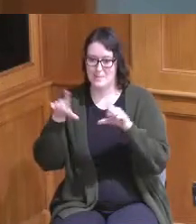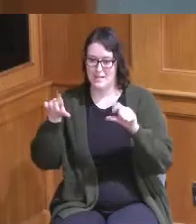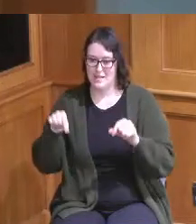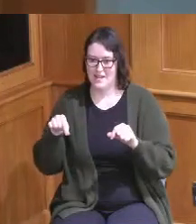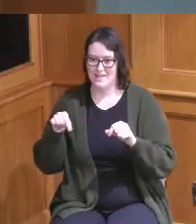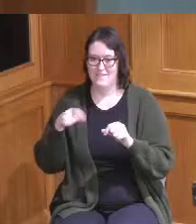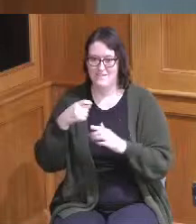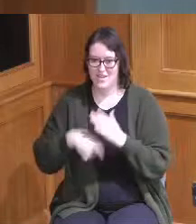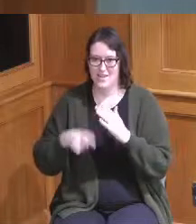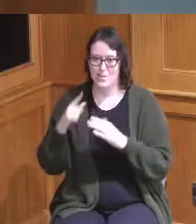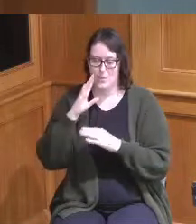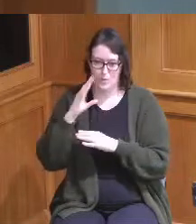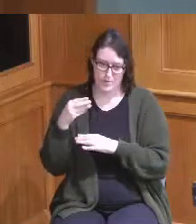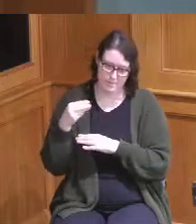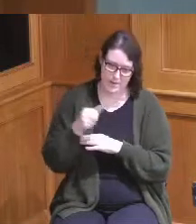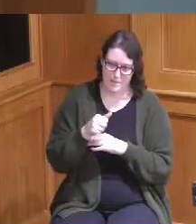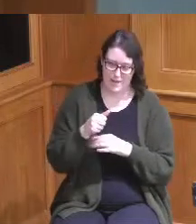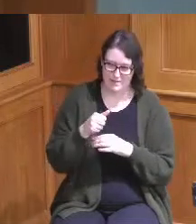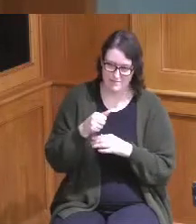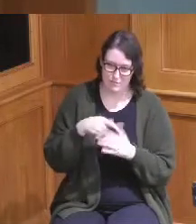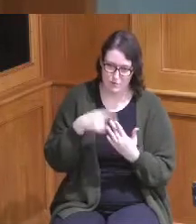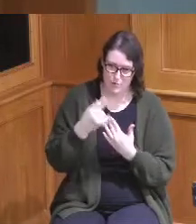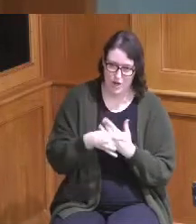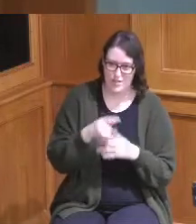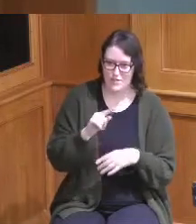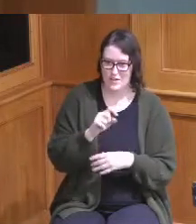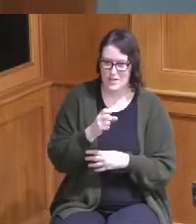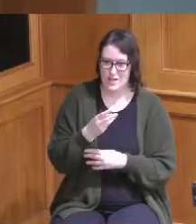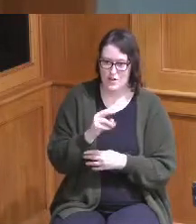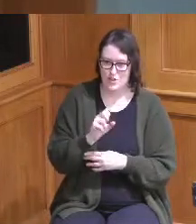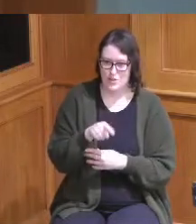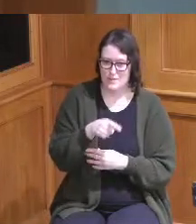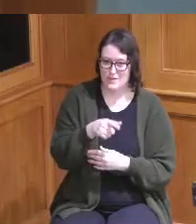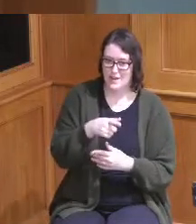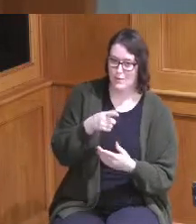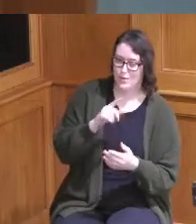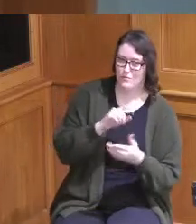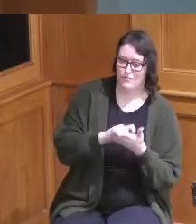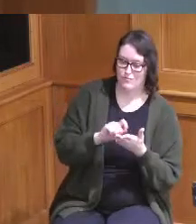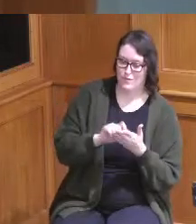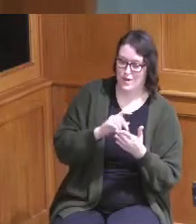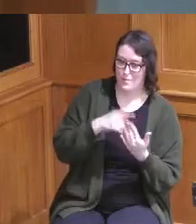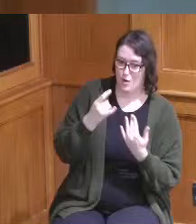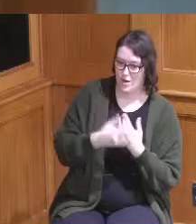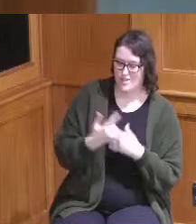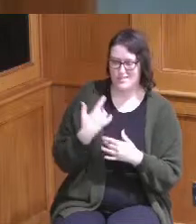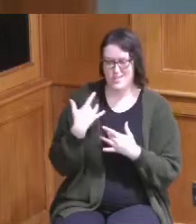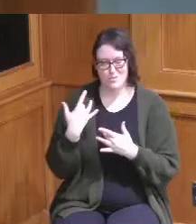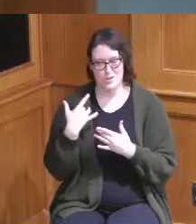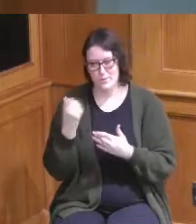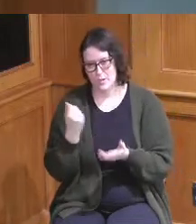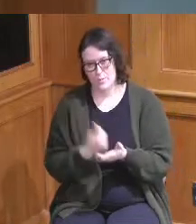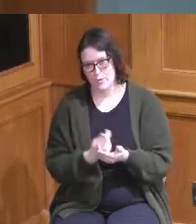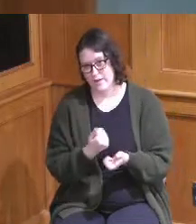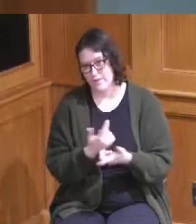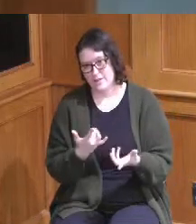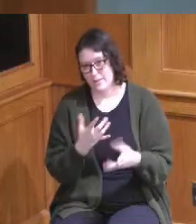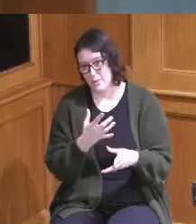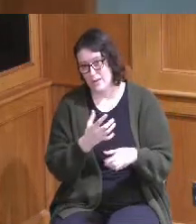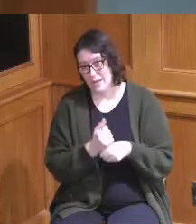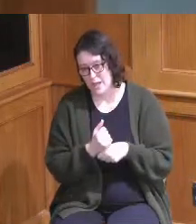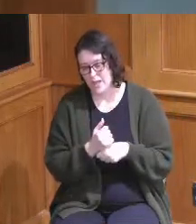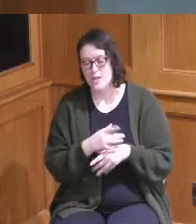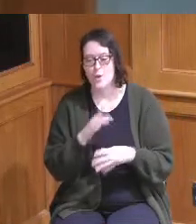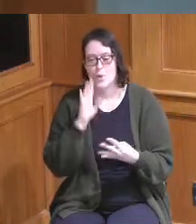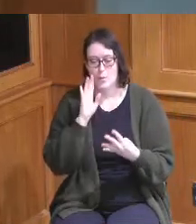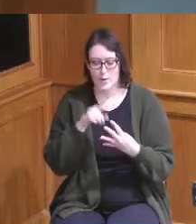townships. We do a rating of the projects, they submit them, and we generally approve all the ones that we get. So this will